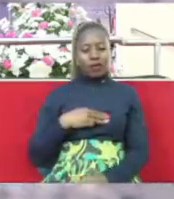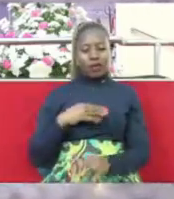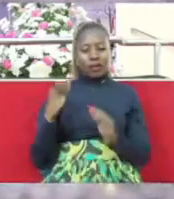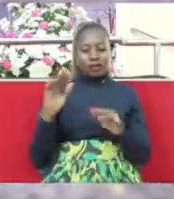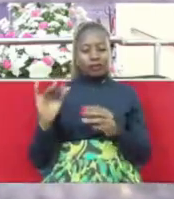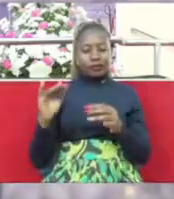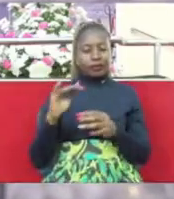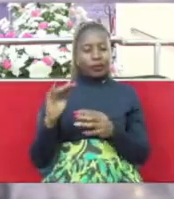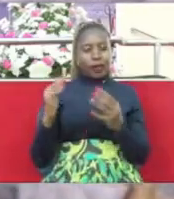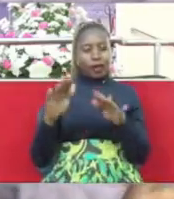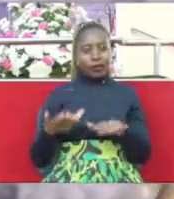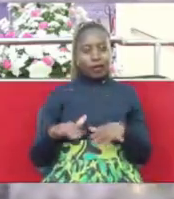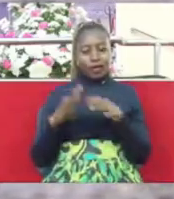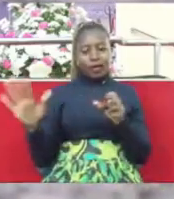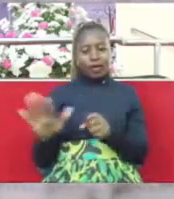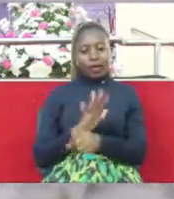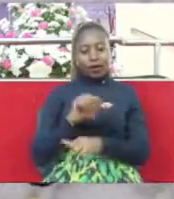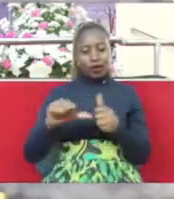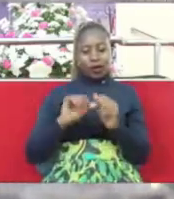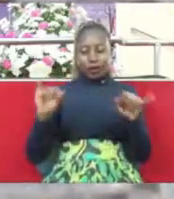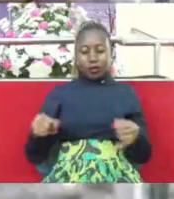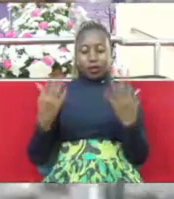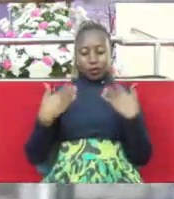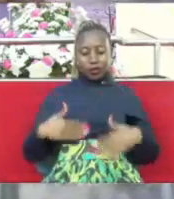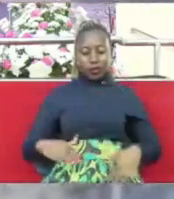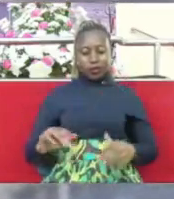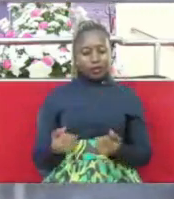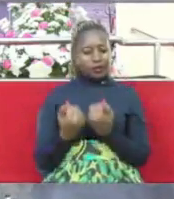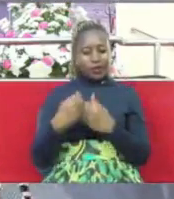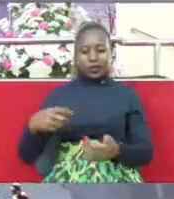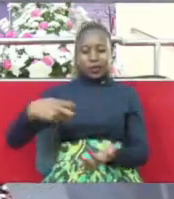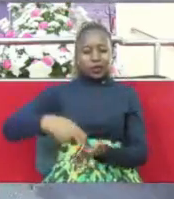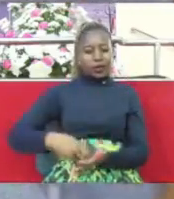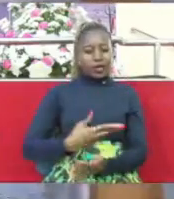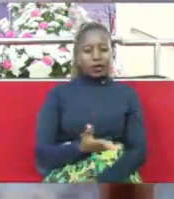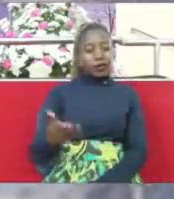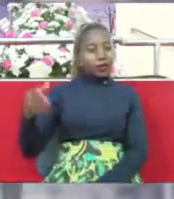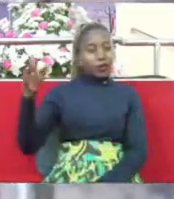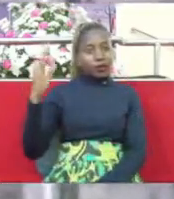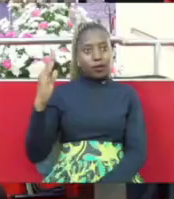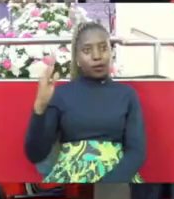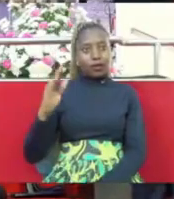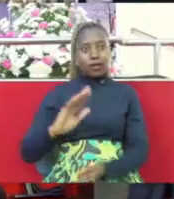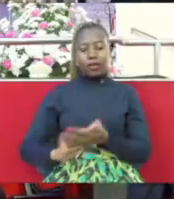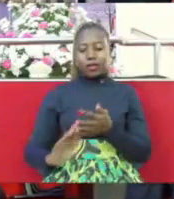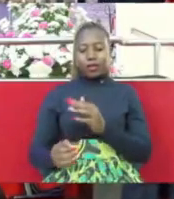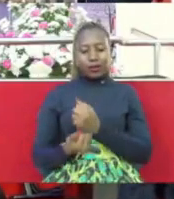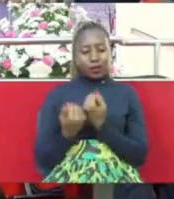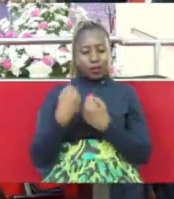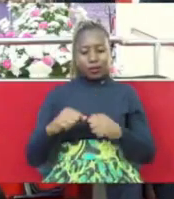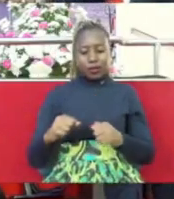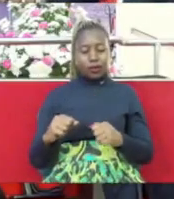Tunaangalia sana mavazi yetu. We cannot kneel before the Lord. Hatuwezi kupiga magoti mbele zake. We are so keen we cannot praise him extravagantly. Tuko makini sana